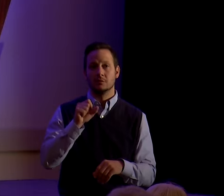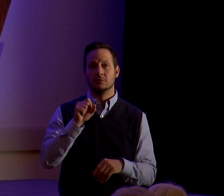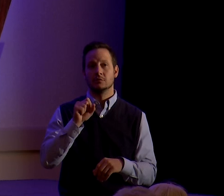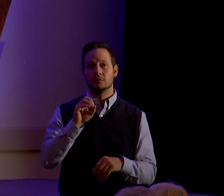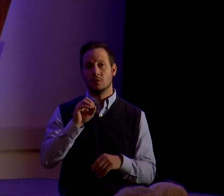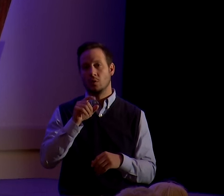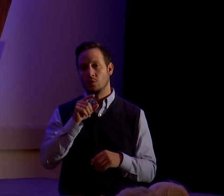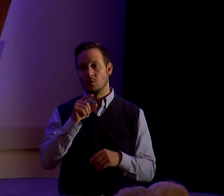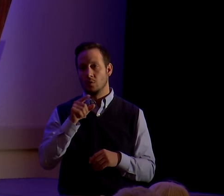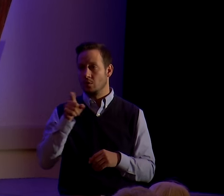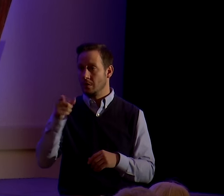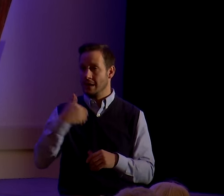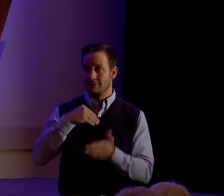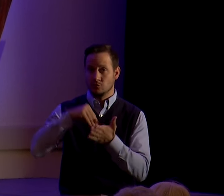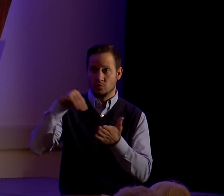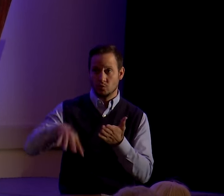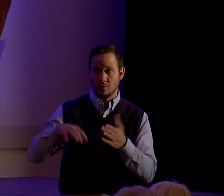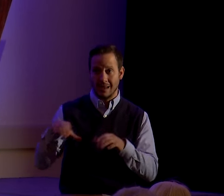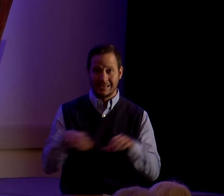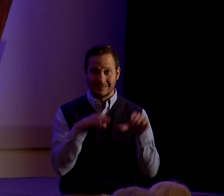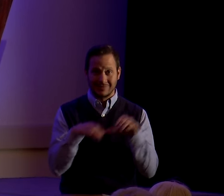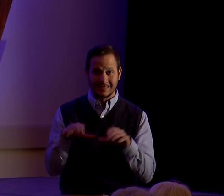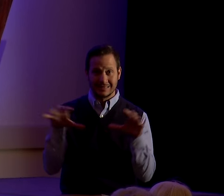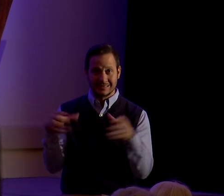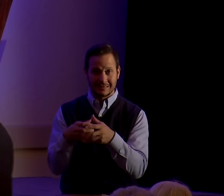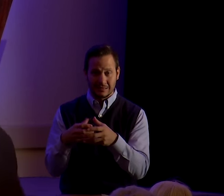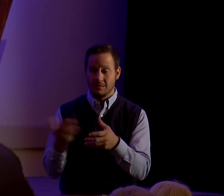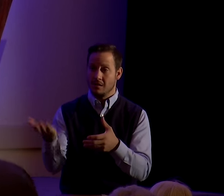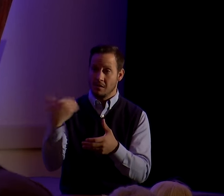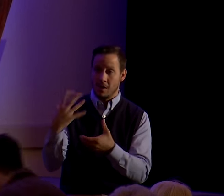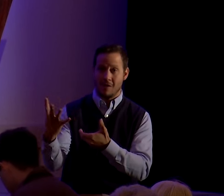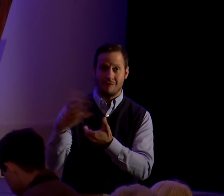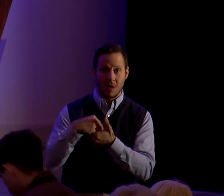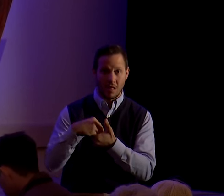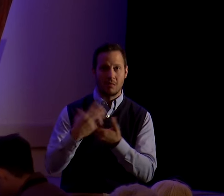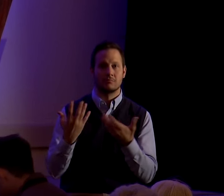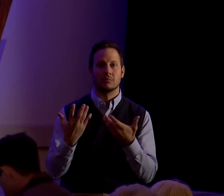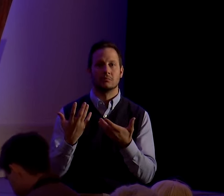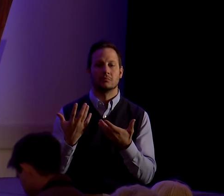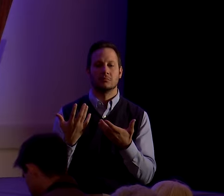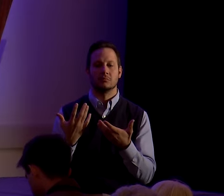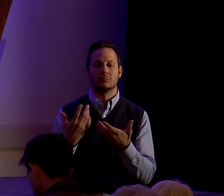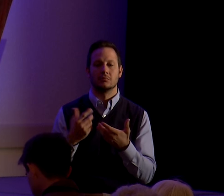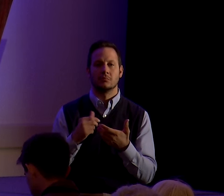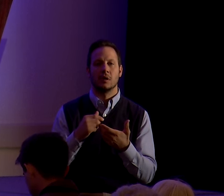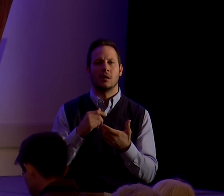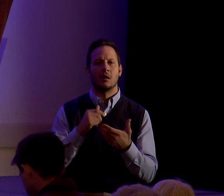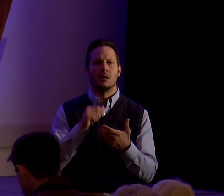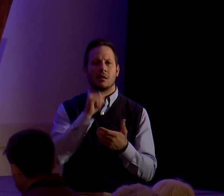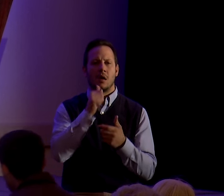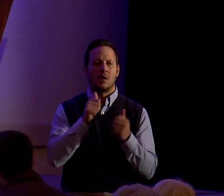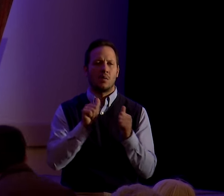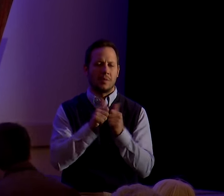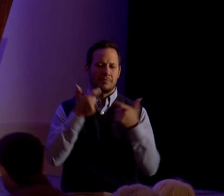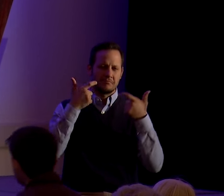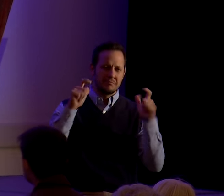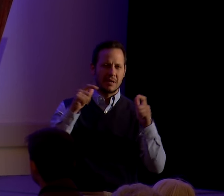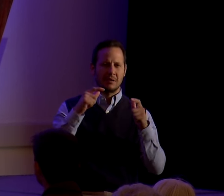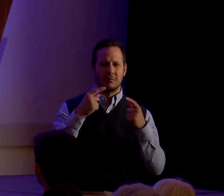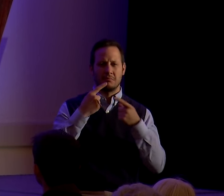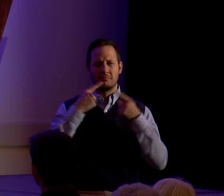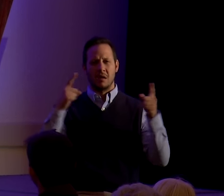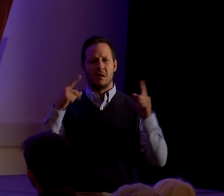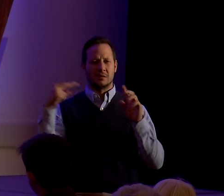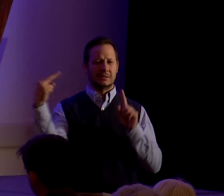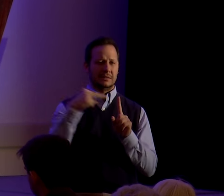secular student activities and so on and involve them in, you know, non-confrontational things. I mean, if you go picketing, you